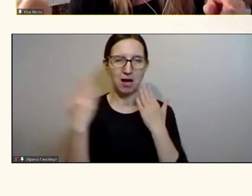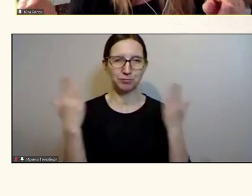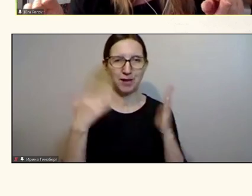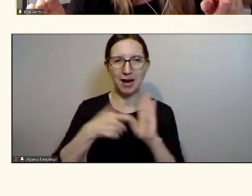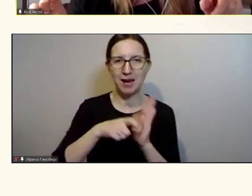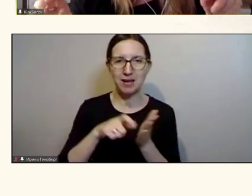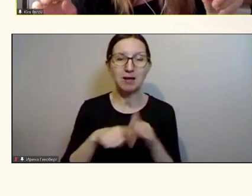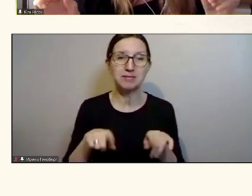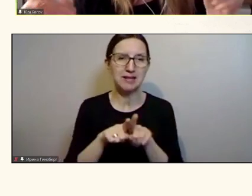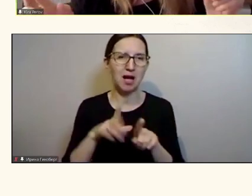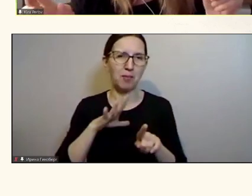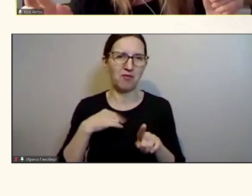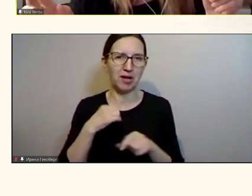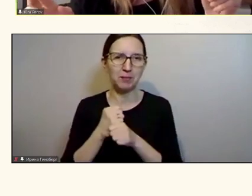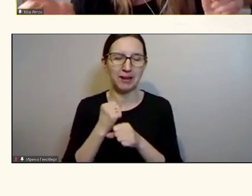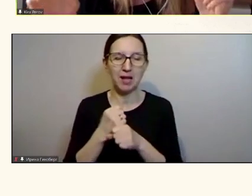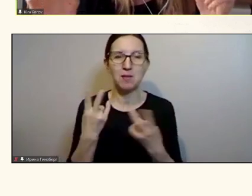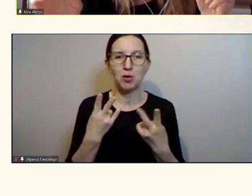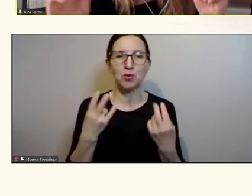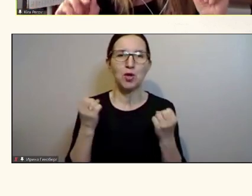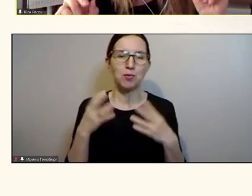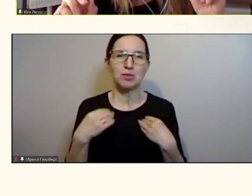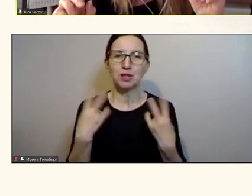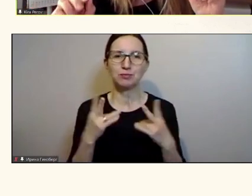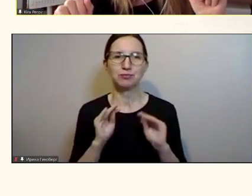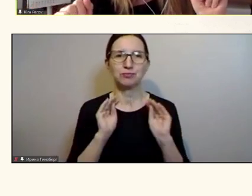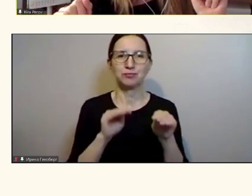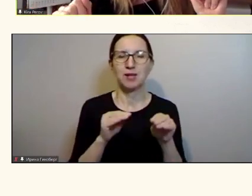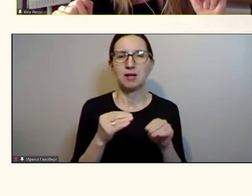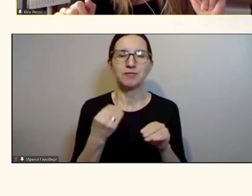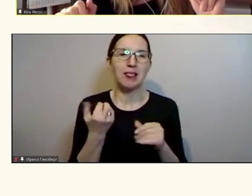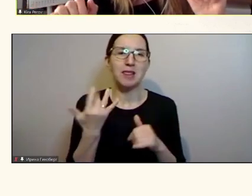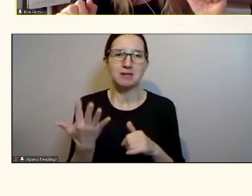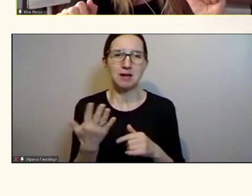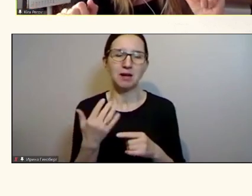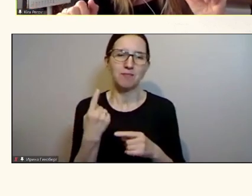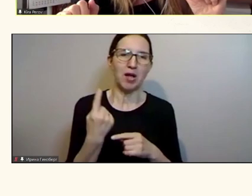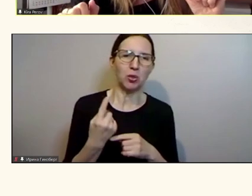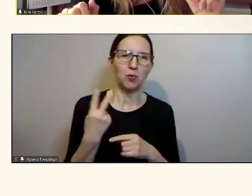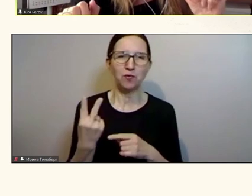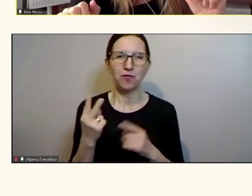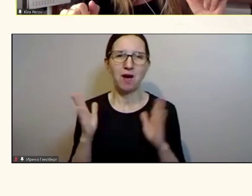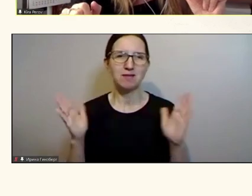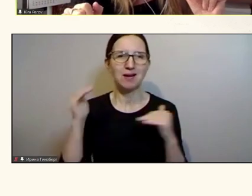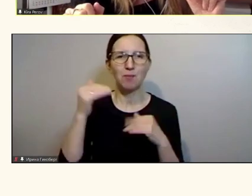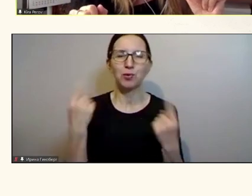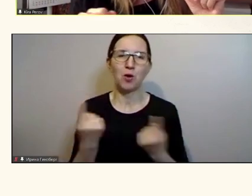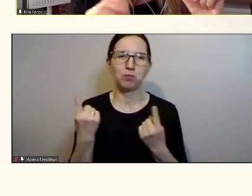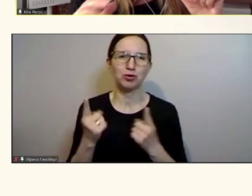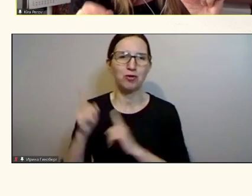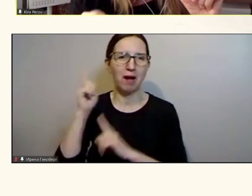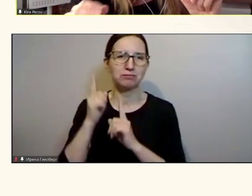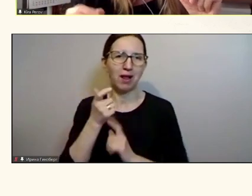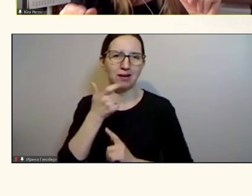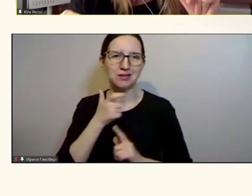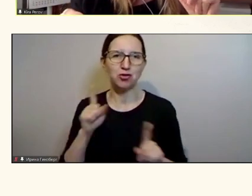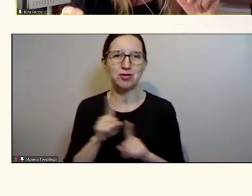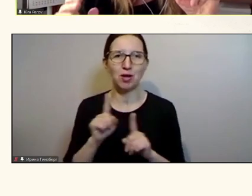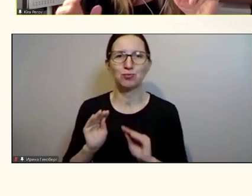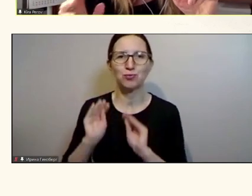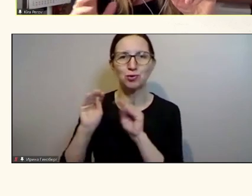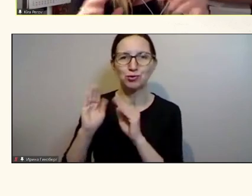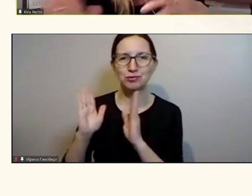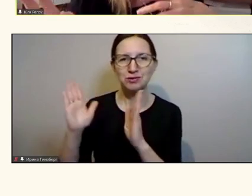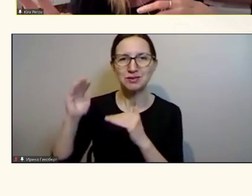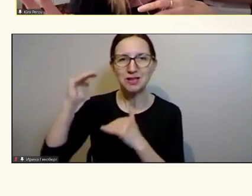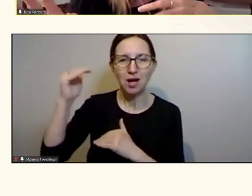around the museum, the classical museum in a way. And so, but as we were working more and more, we